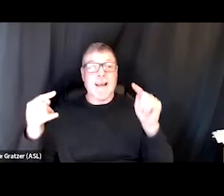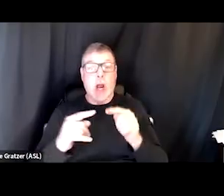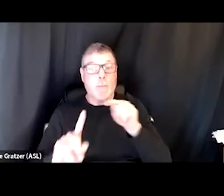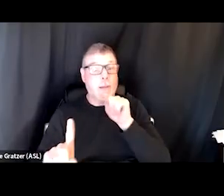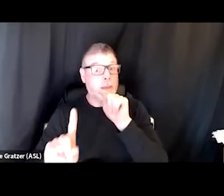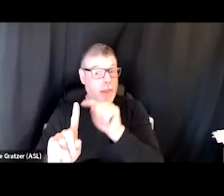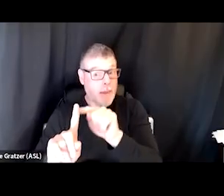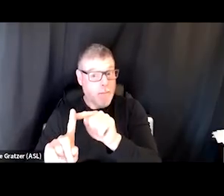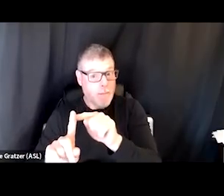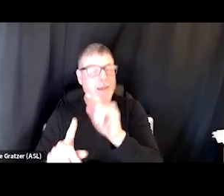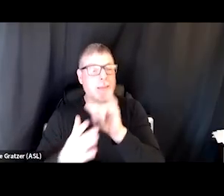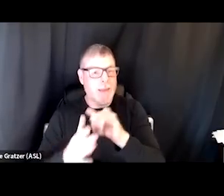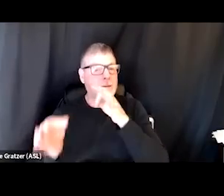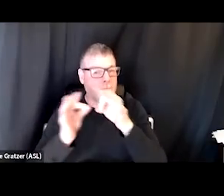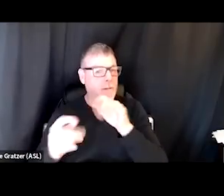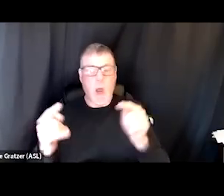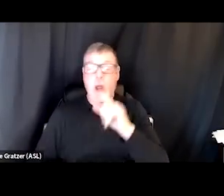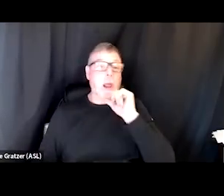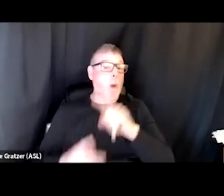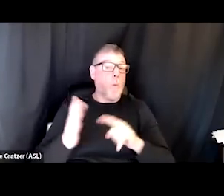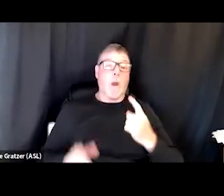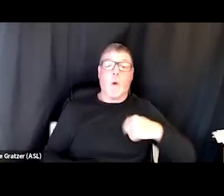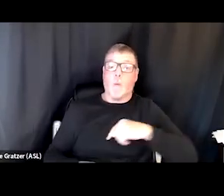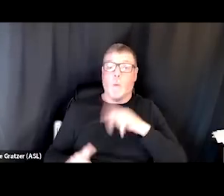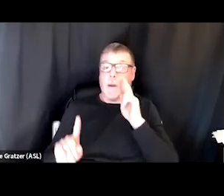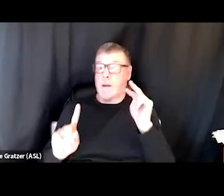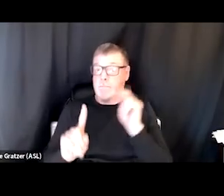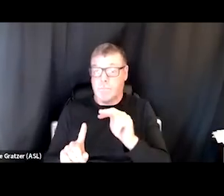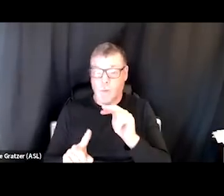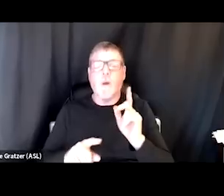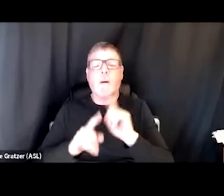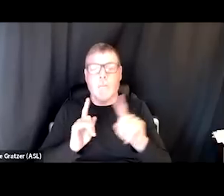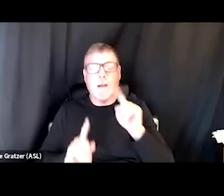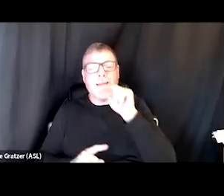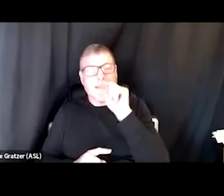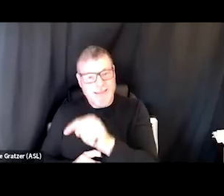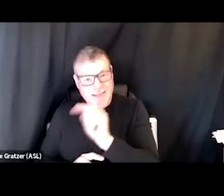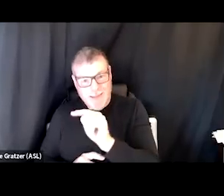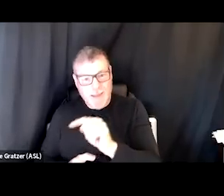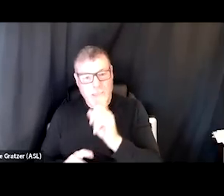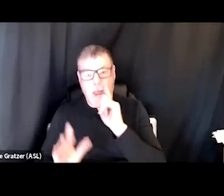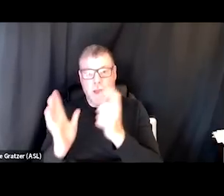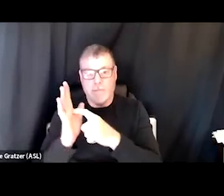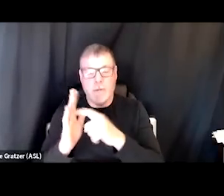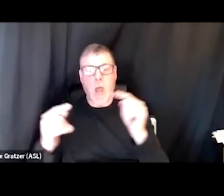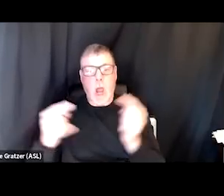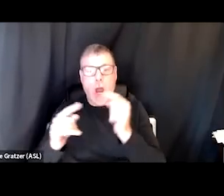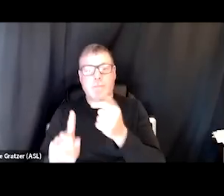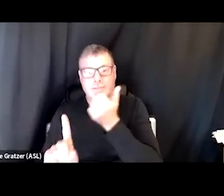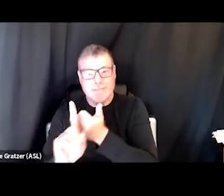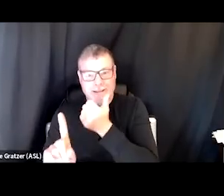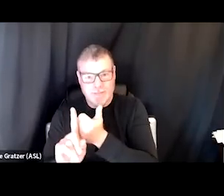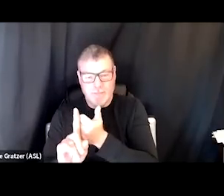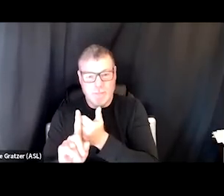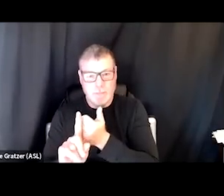so that is what we define as the harms, not what we might view as the harms, but rather what they identify as being harmful to their lives